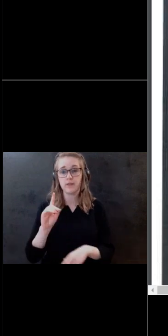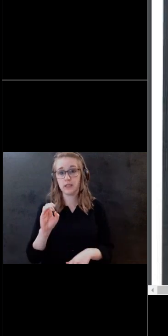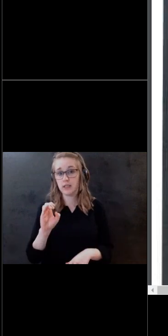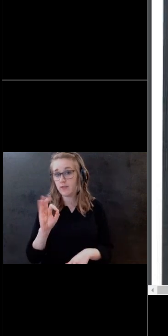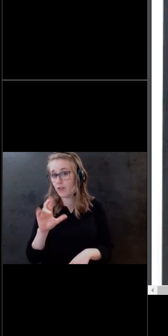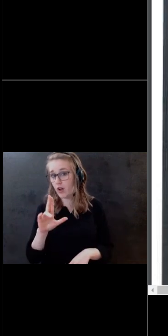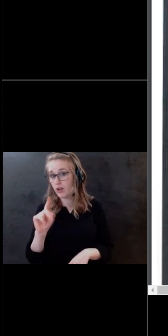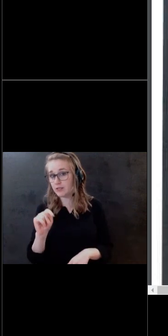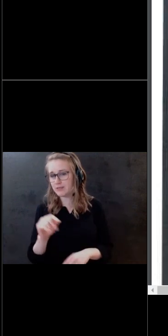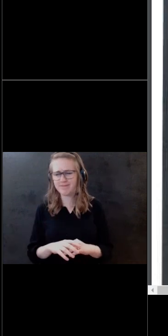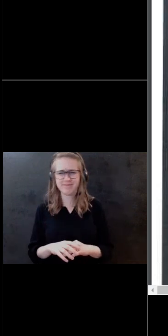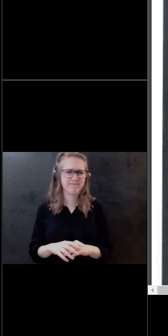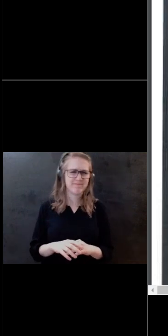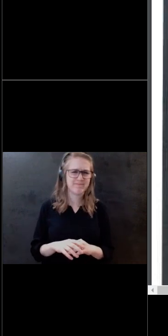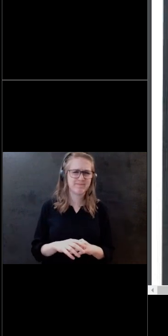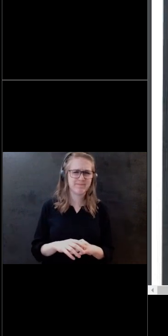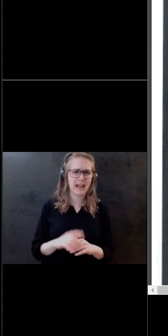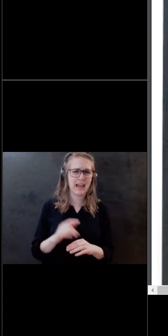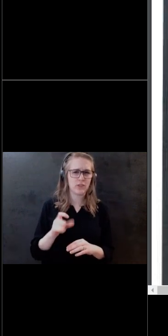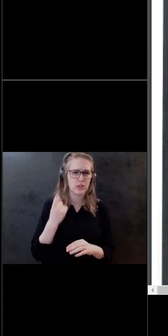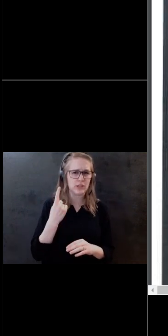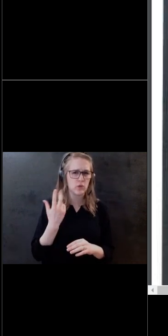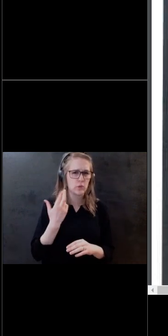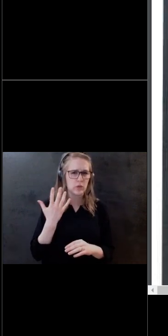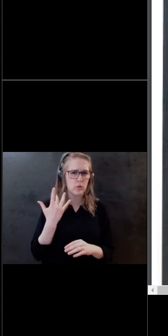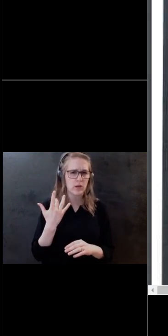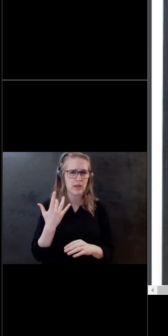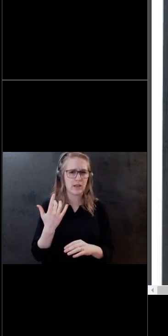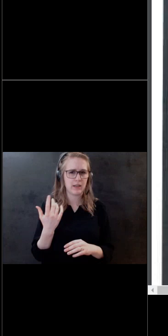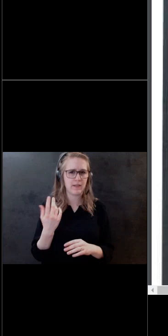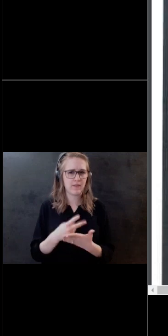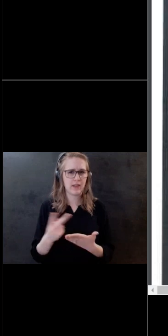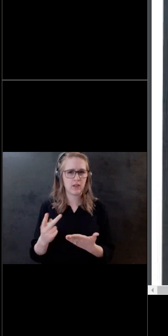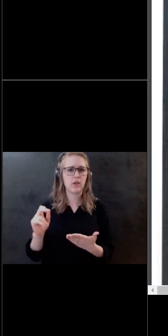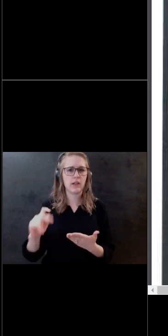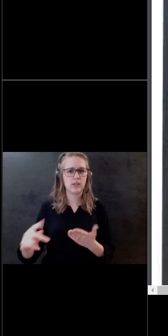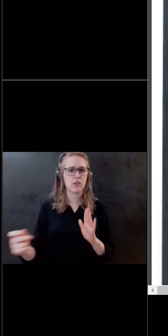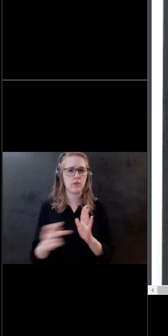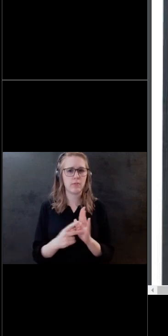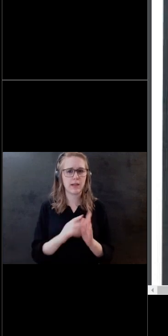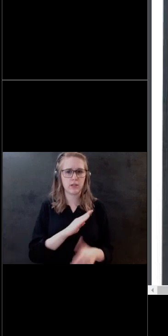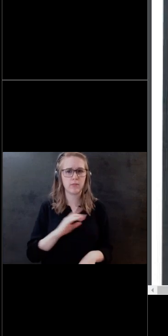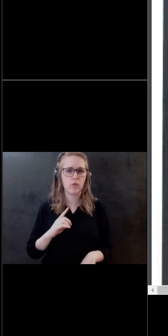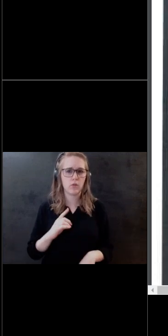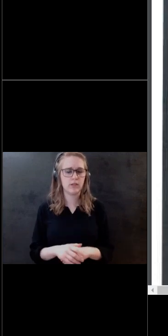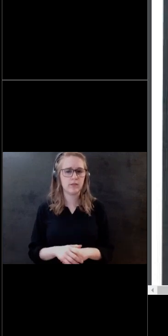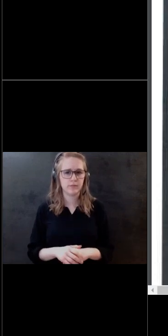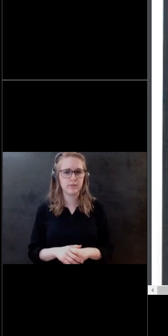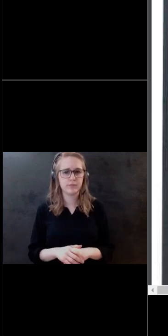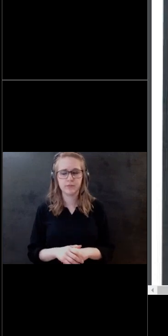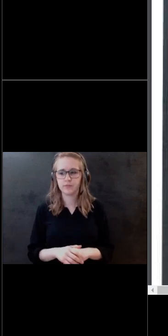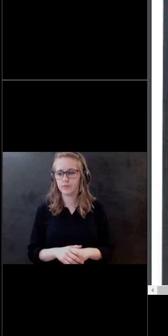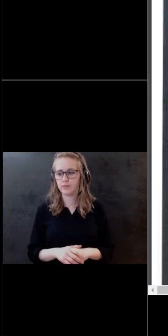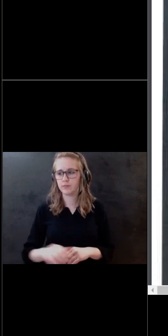I would need to understand the reason why they failed. Okay, so come back to the, so recommend okay. We come back to the board.